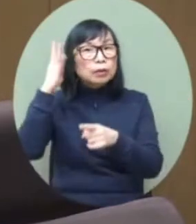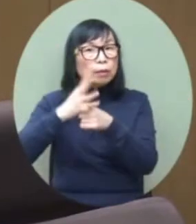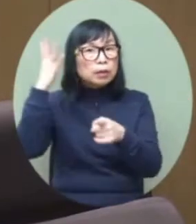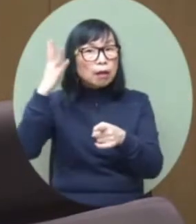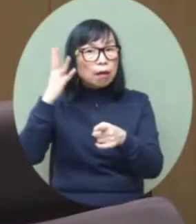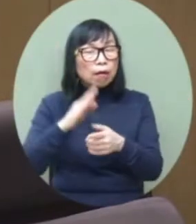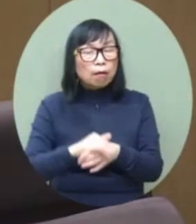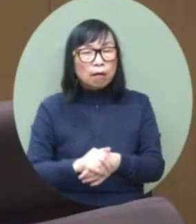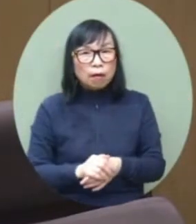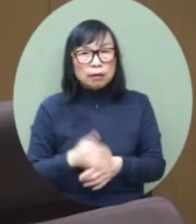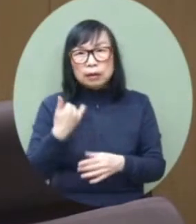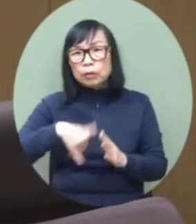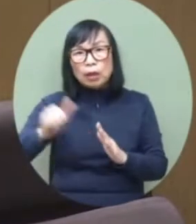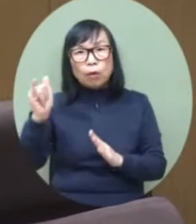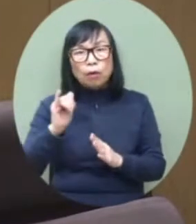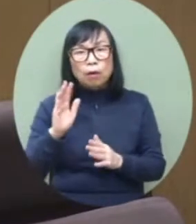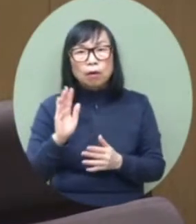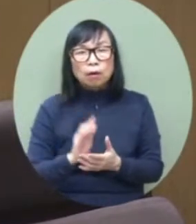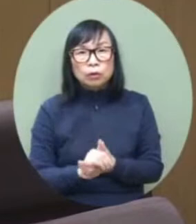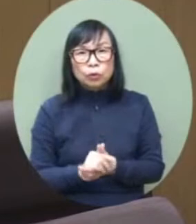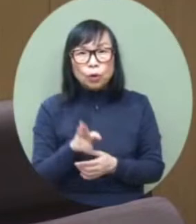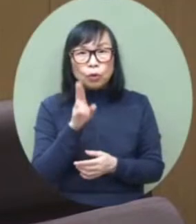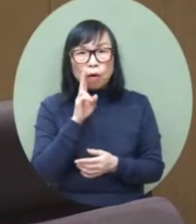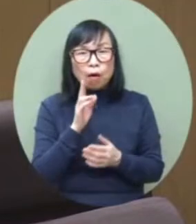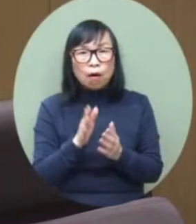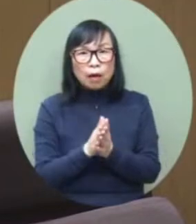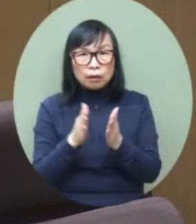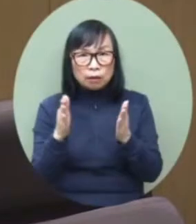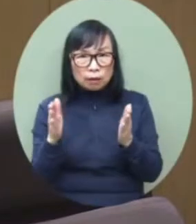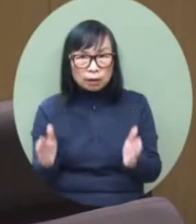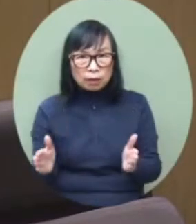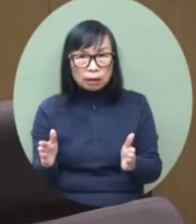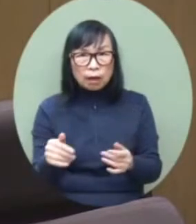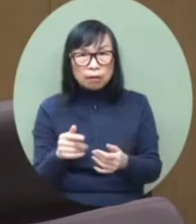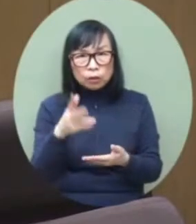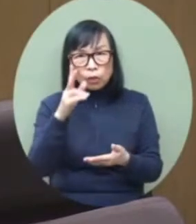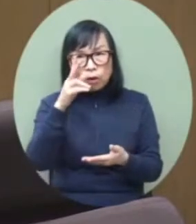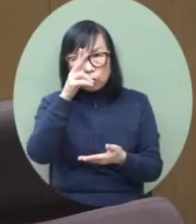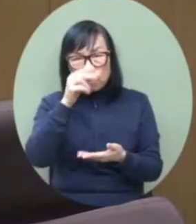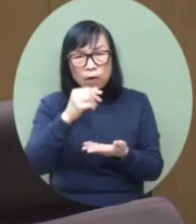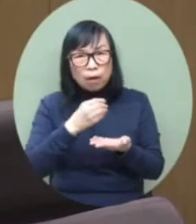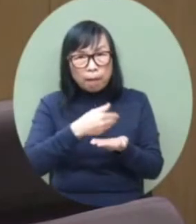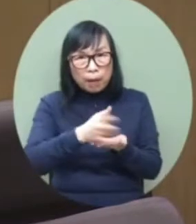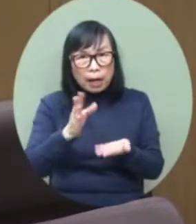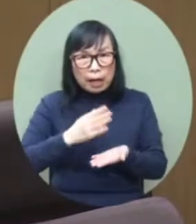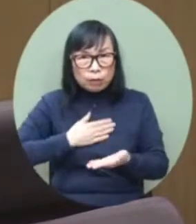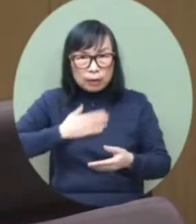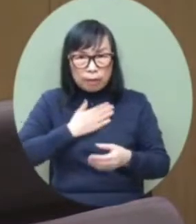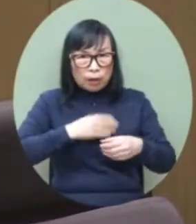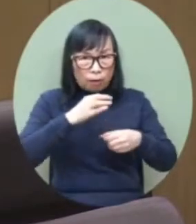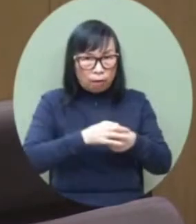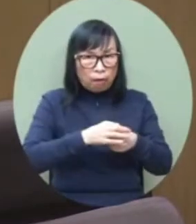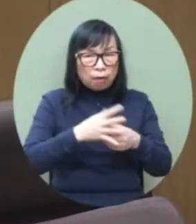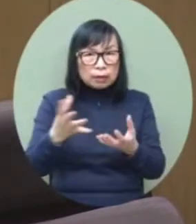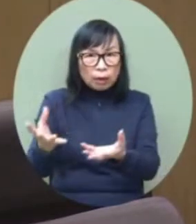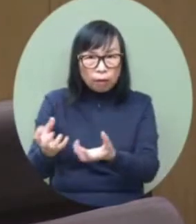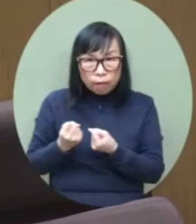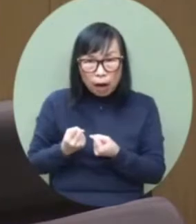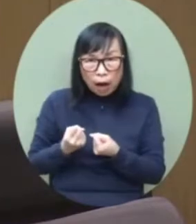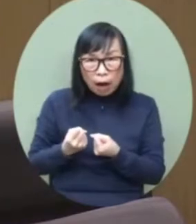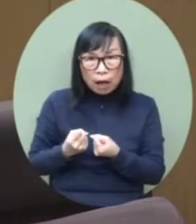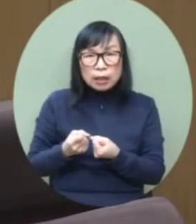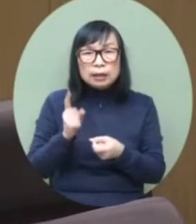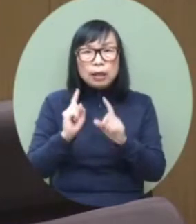criteria. They can leave after 14 days. So if the government sends